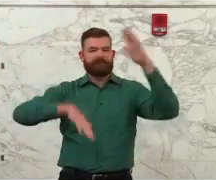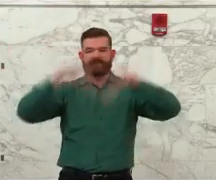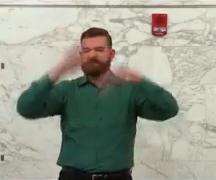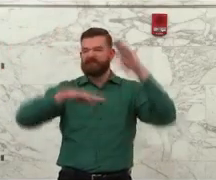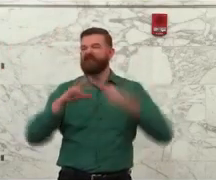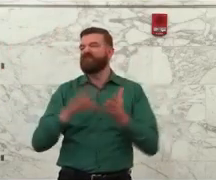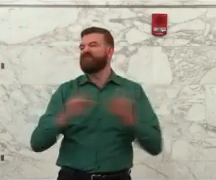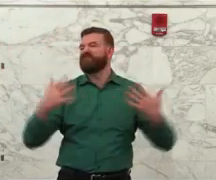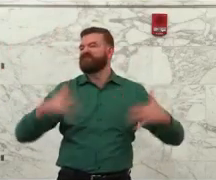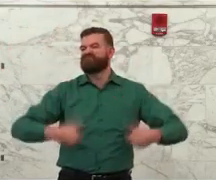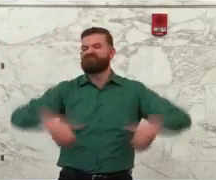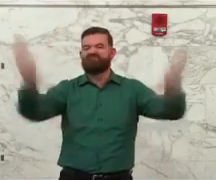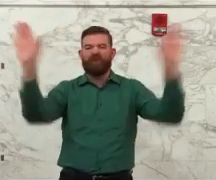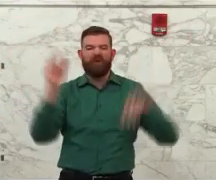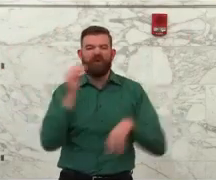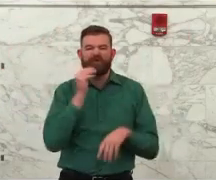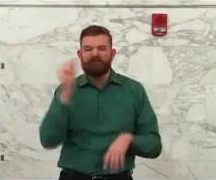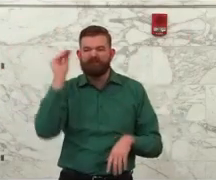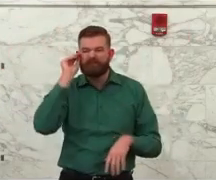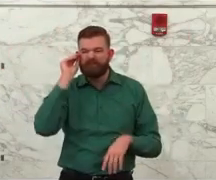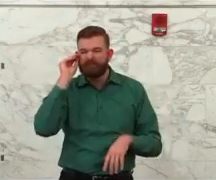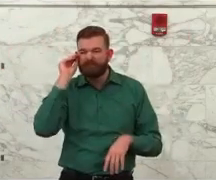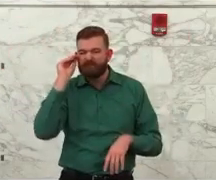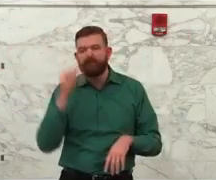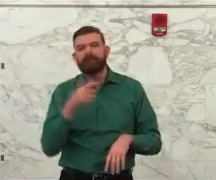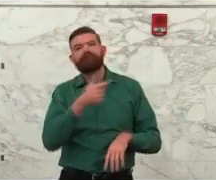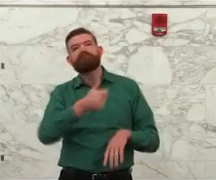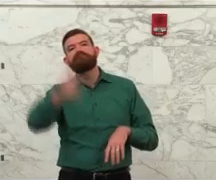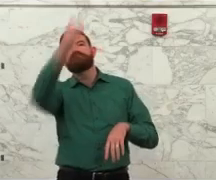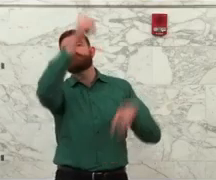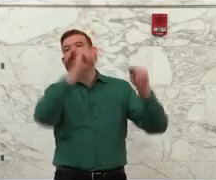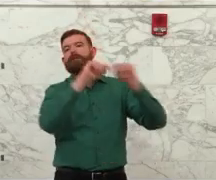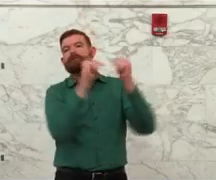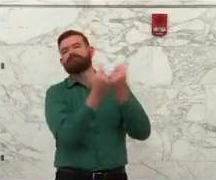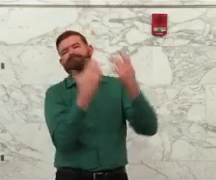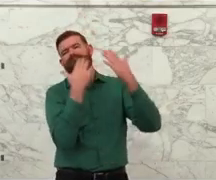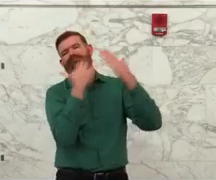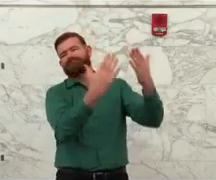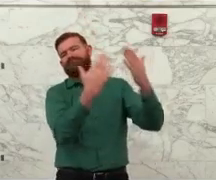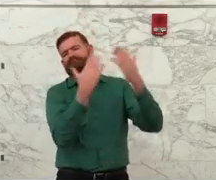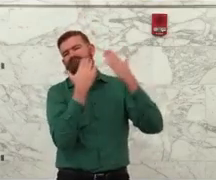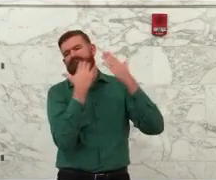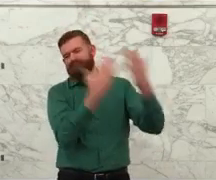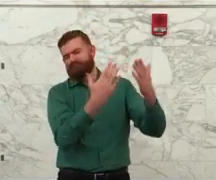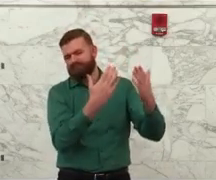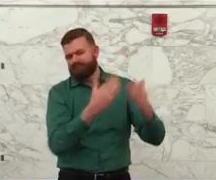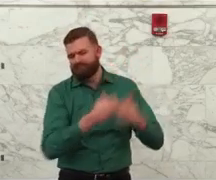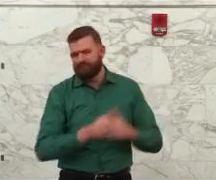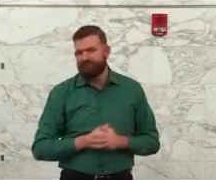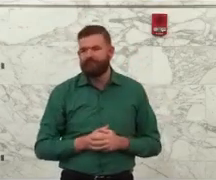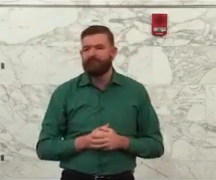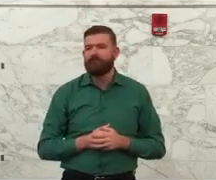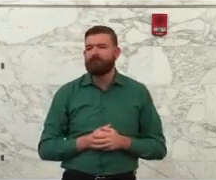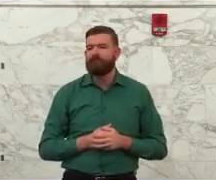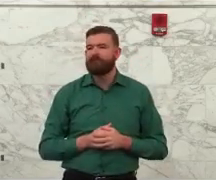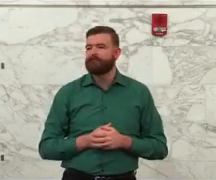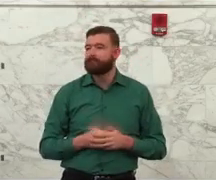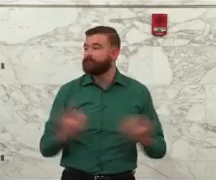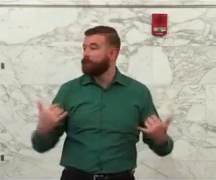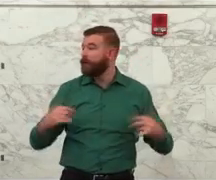entire team here, we are deeply thankful and appreciative. I'm joined today by